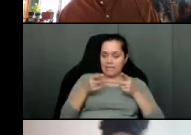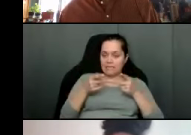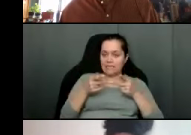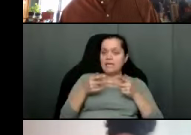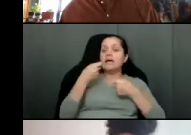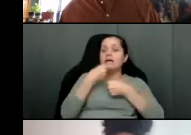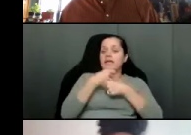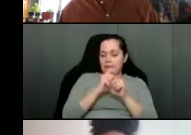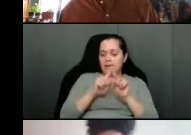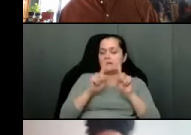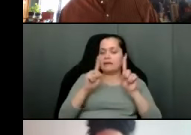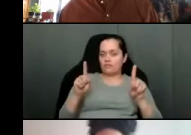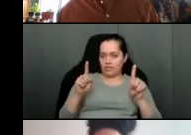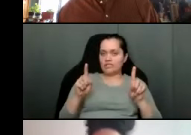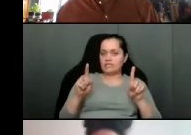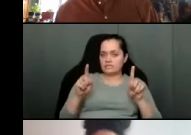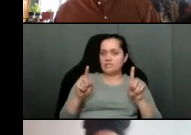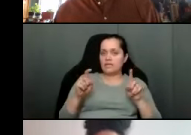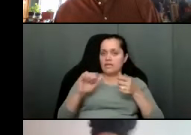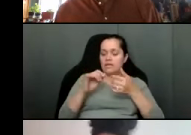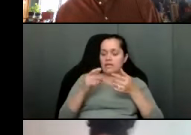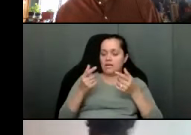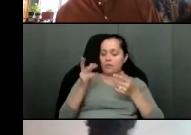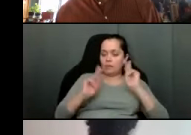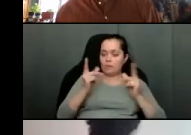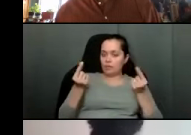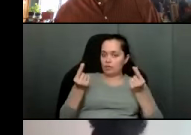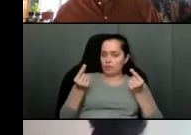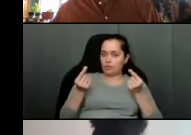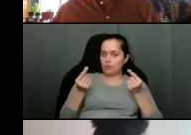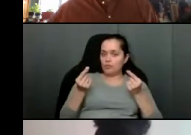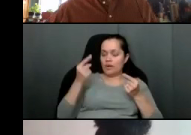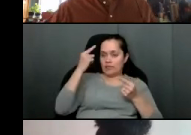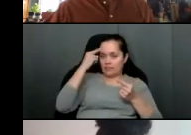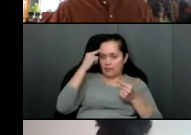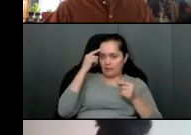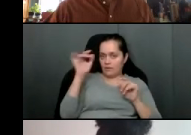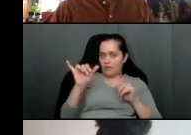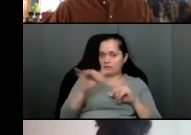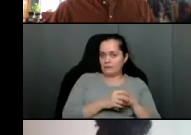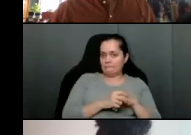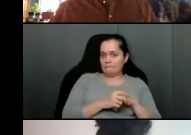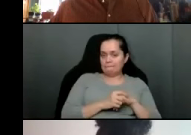make a difference in what people do and think.